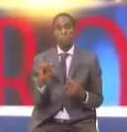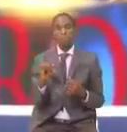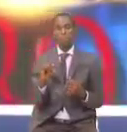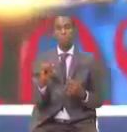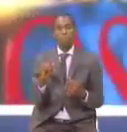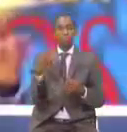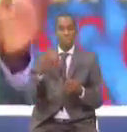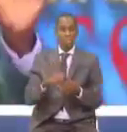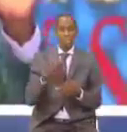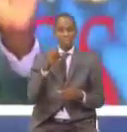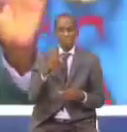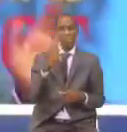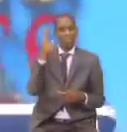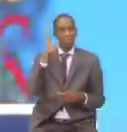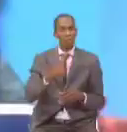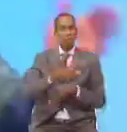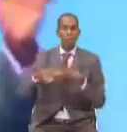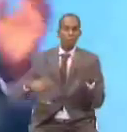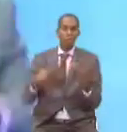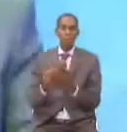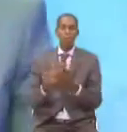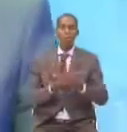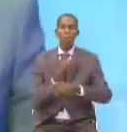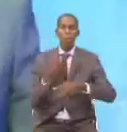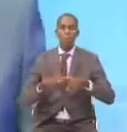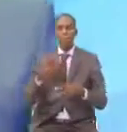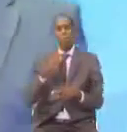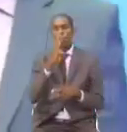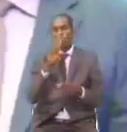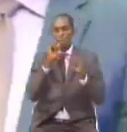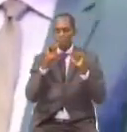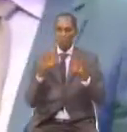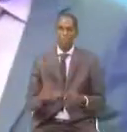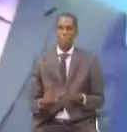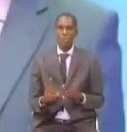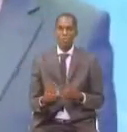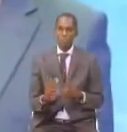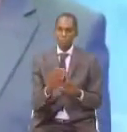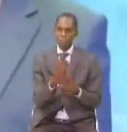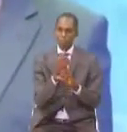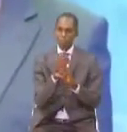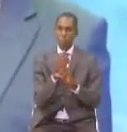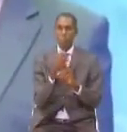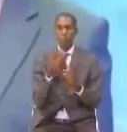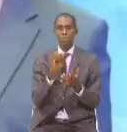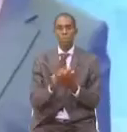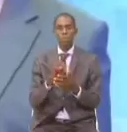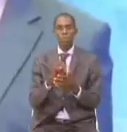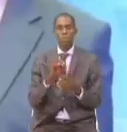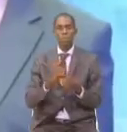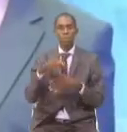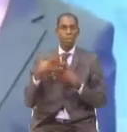thee shall all nations be blessed. Hold that in your heart.